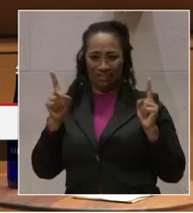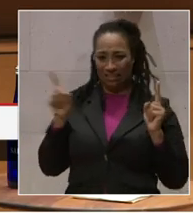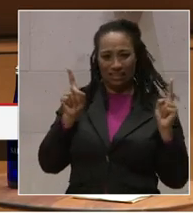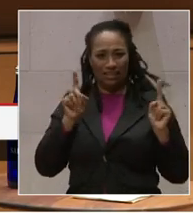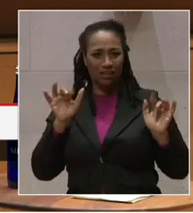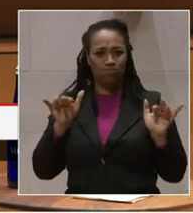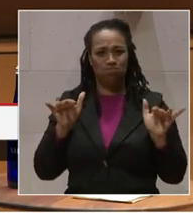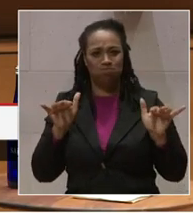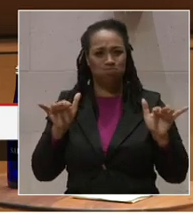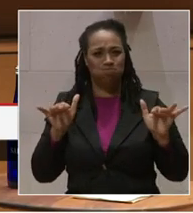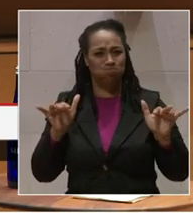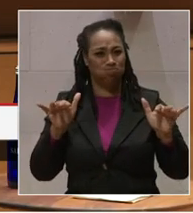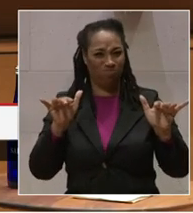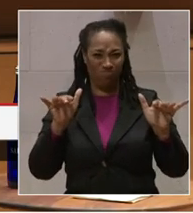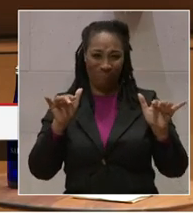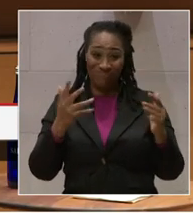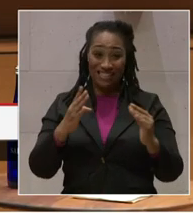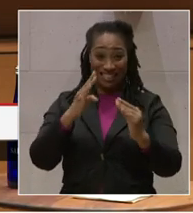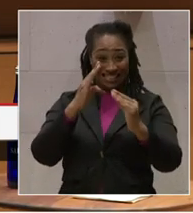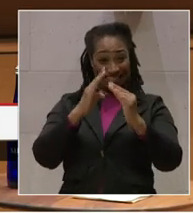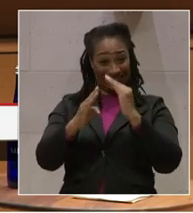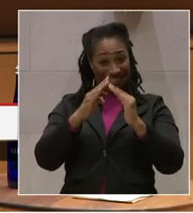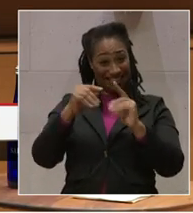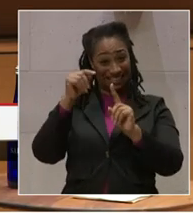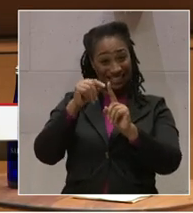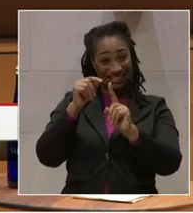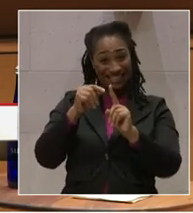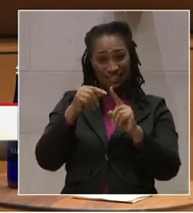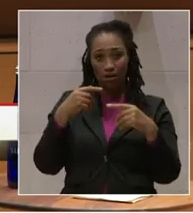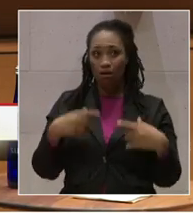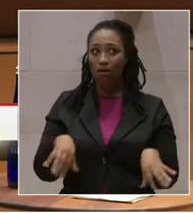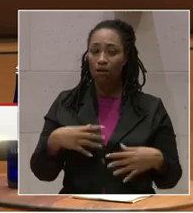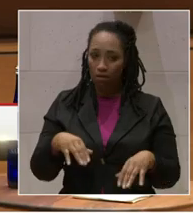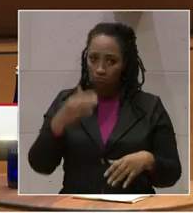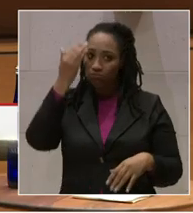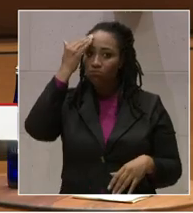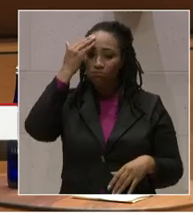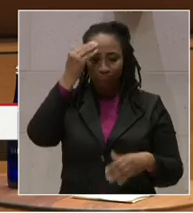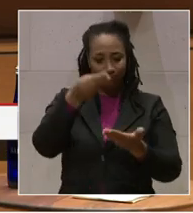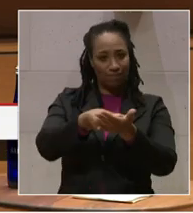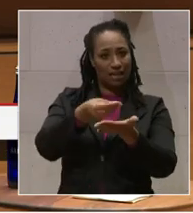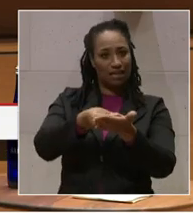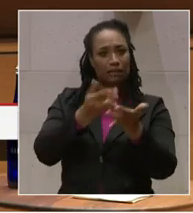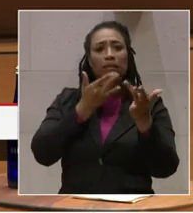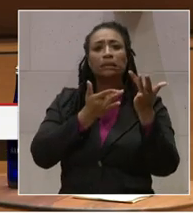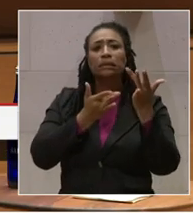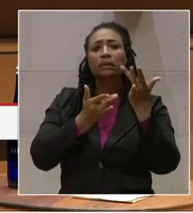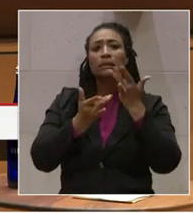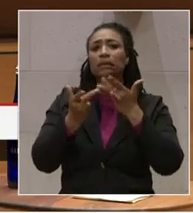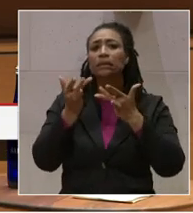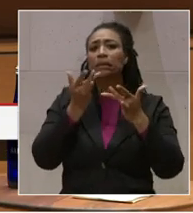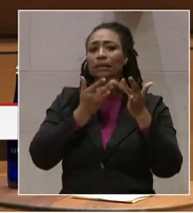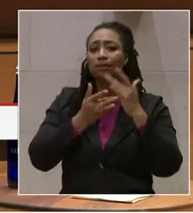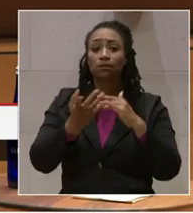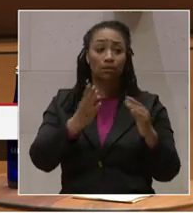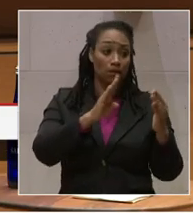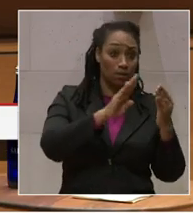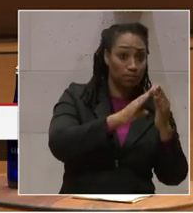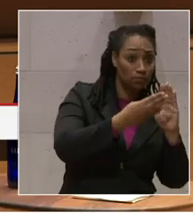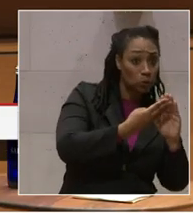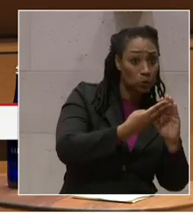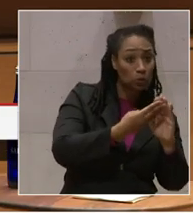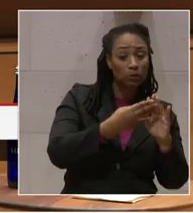funding gaps, the development community, both on the for-profit and the nonprofit side, was there with